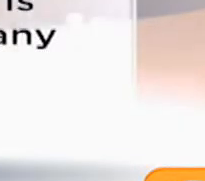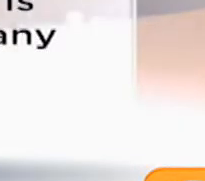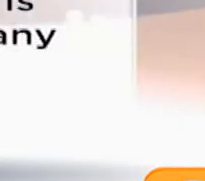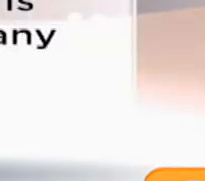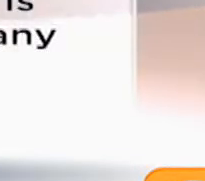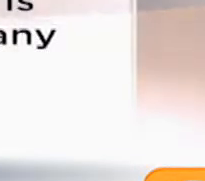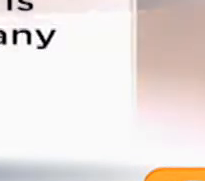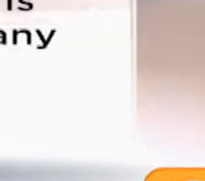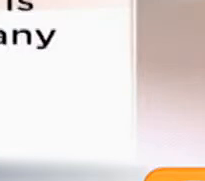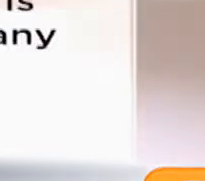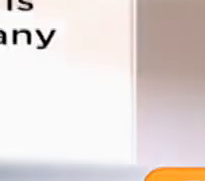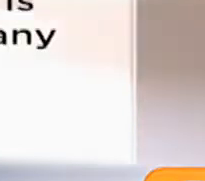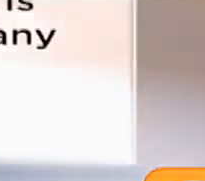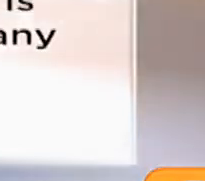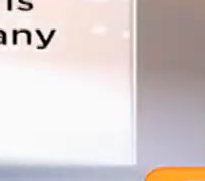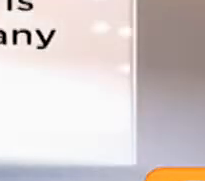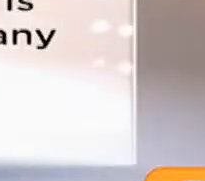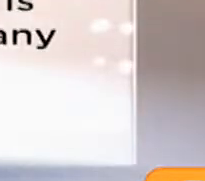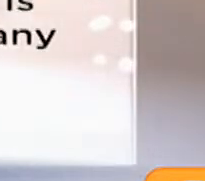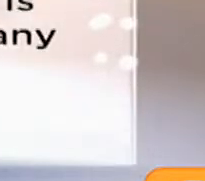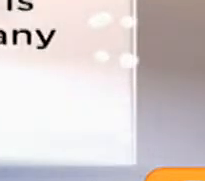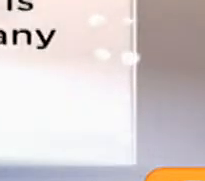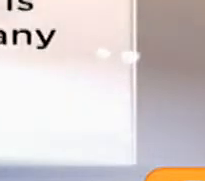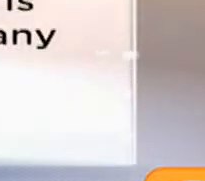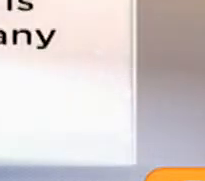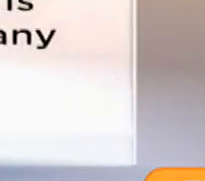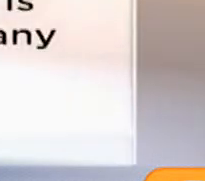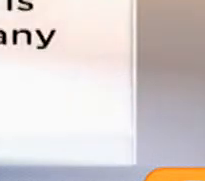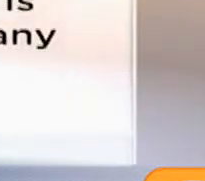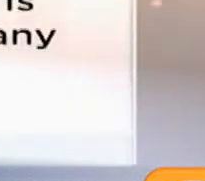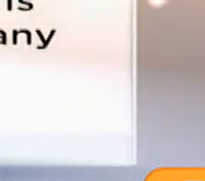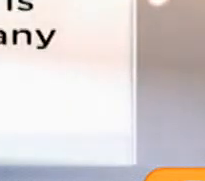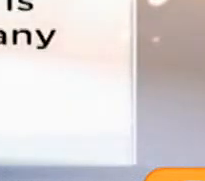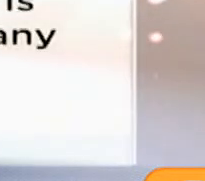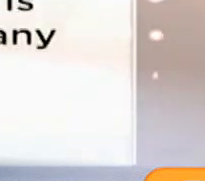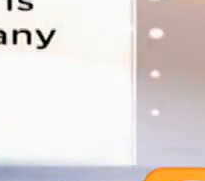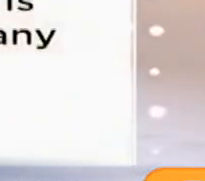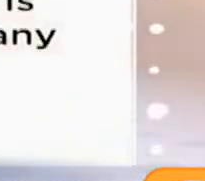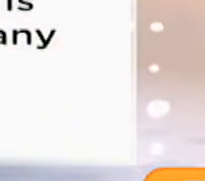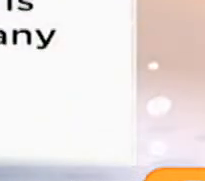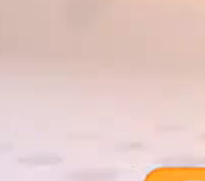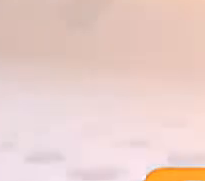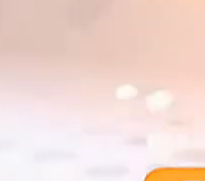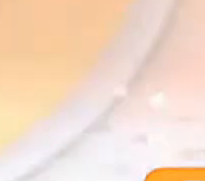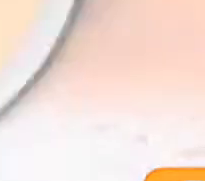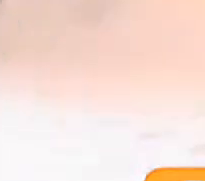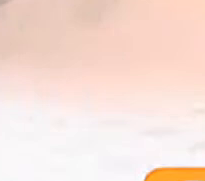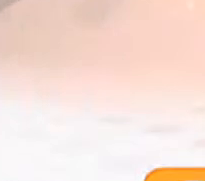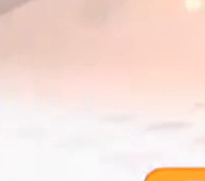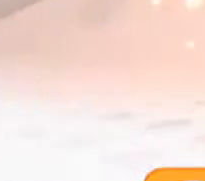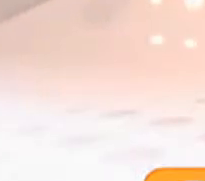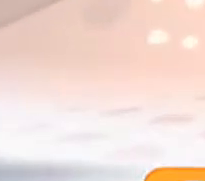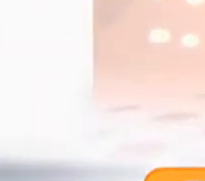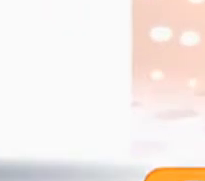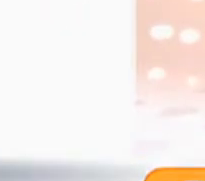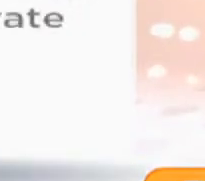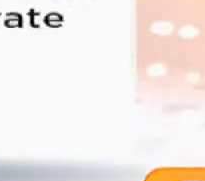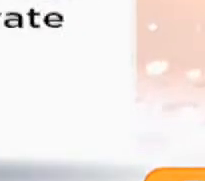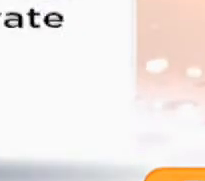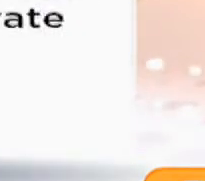stakeholder should be heard. Kenya needs an education system that is agreeable to all and that does not hurt any person, okay?